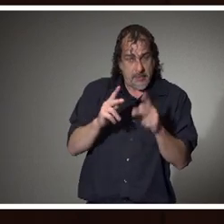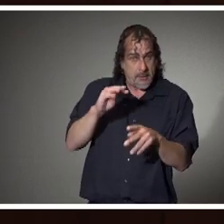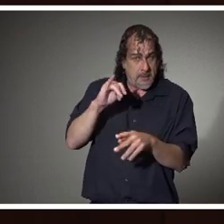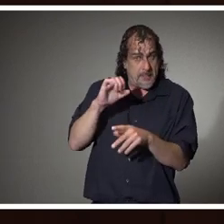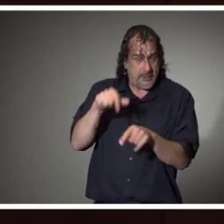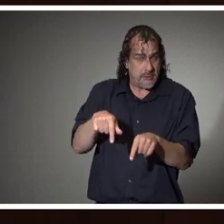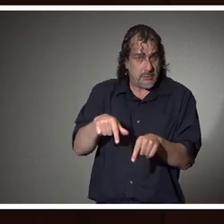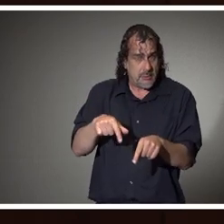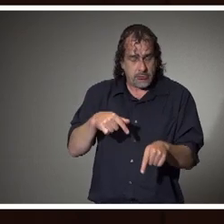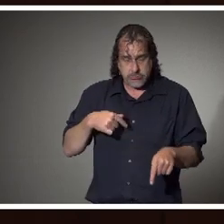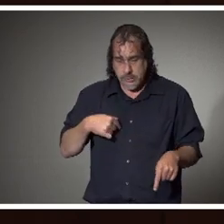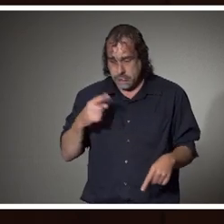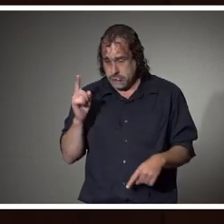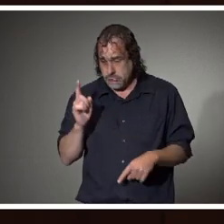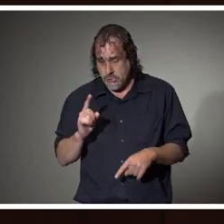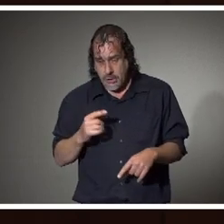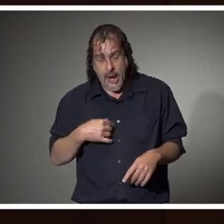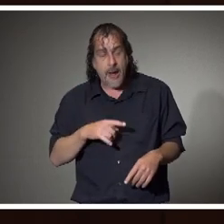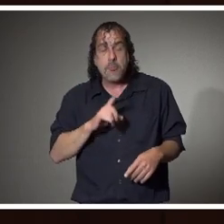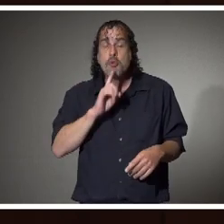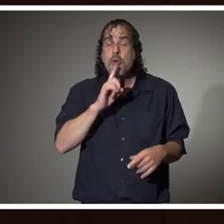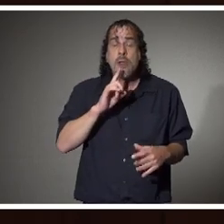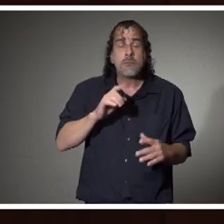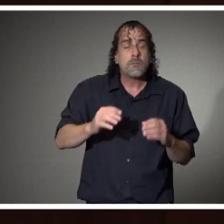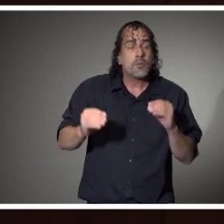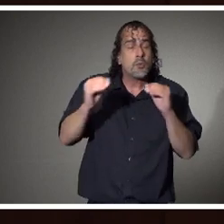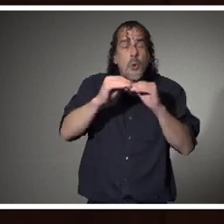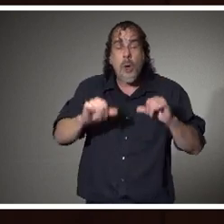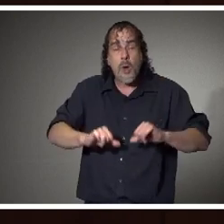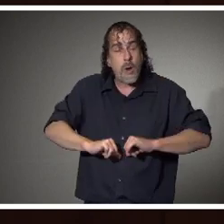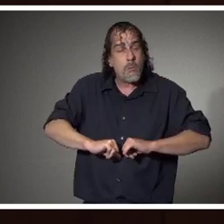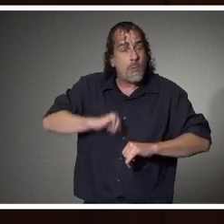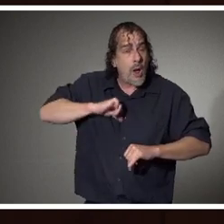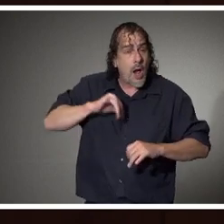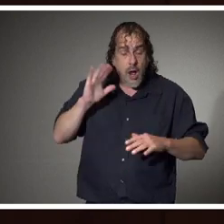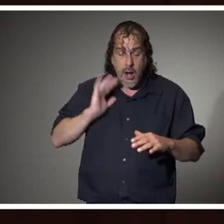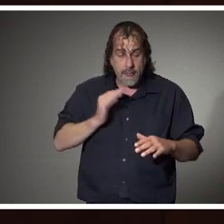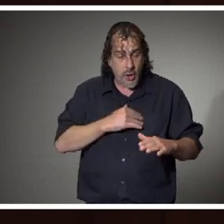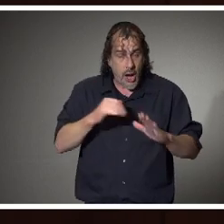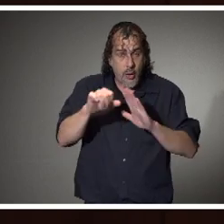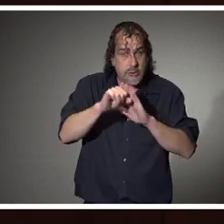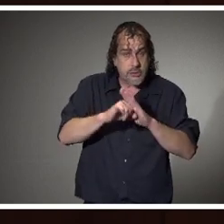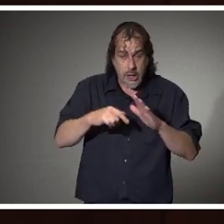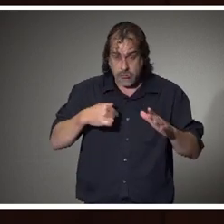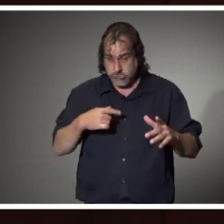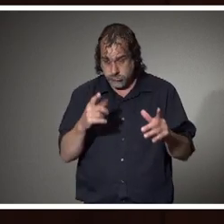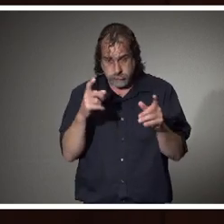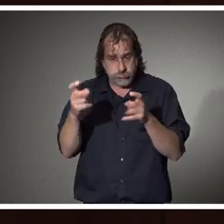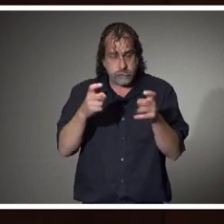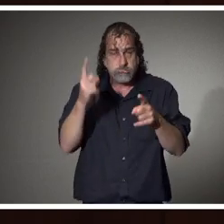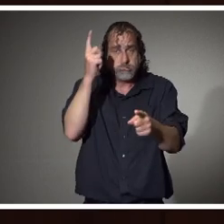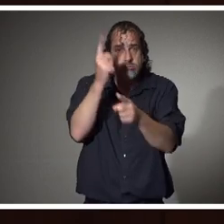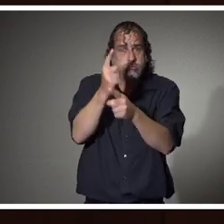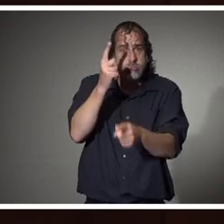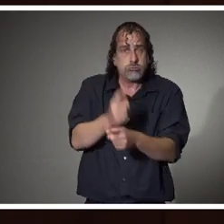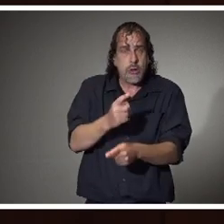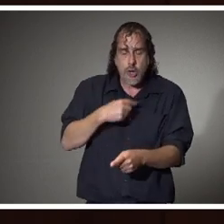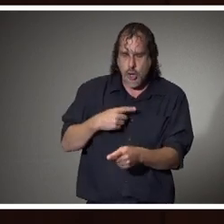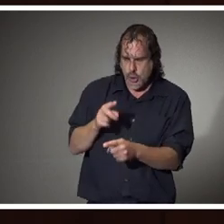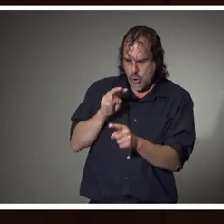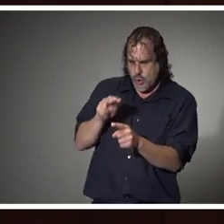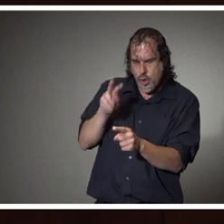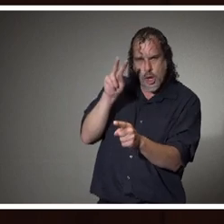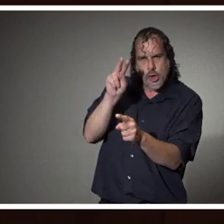could not be more prouder for our state in the way that it's been handled. You know, to look at the University Medical